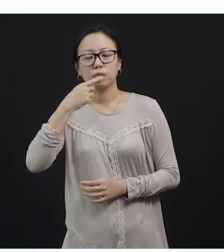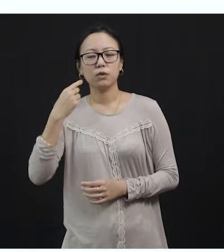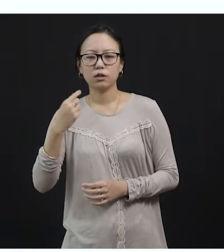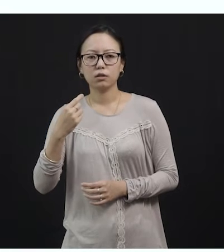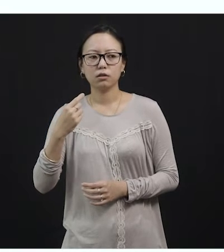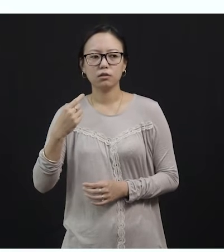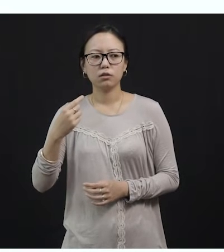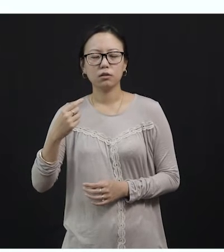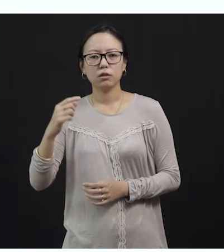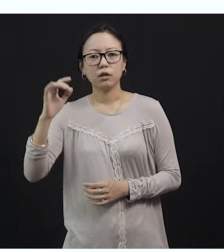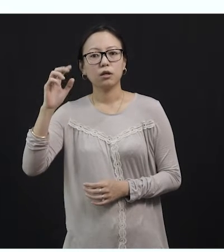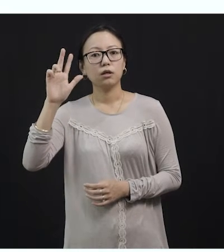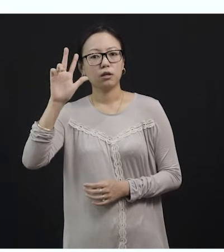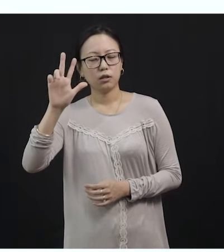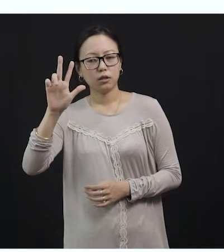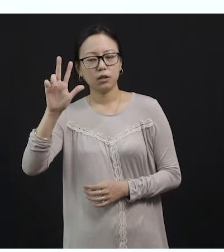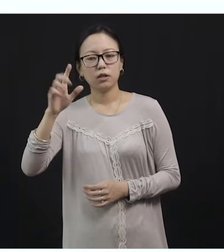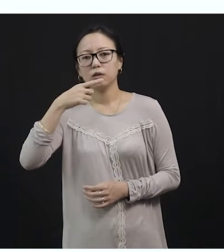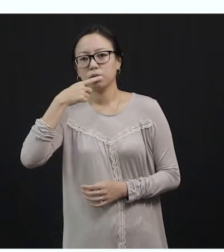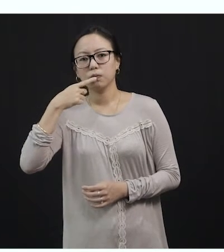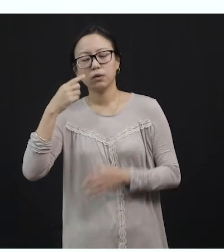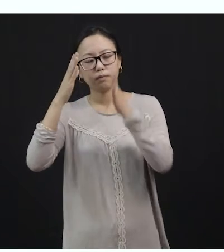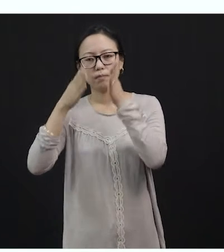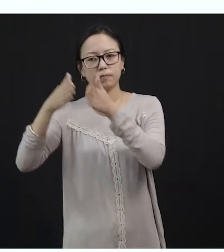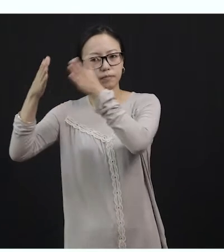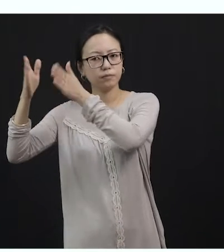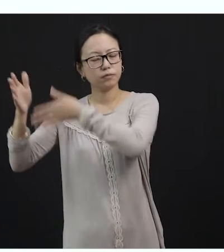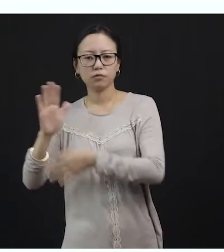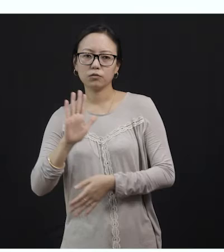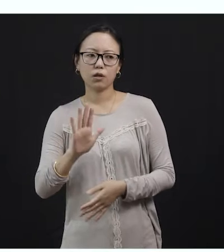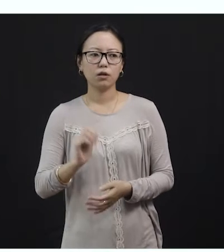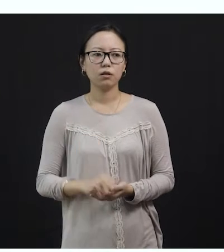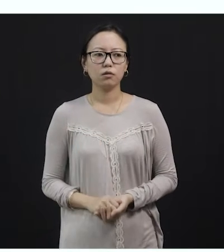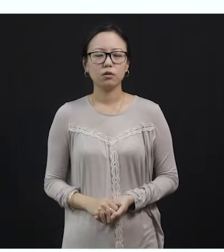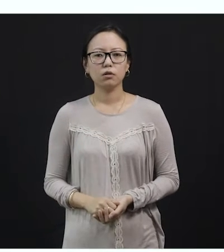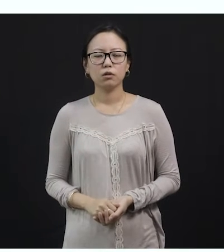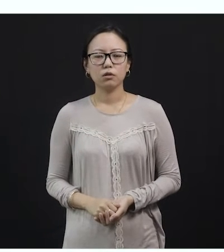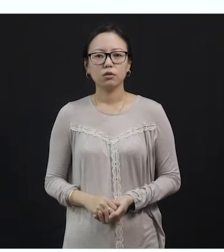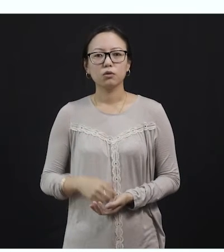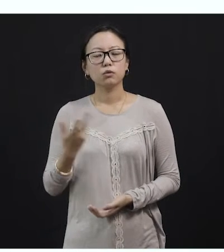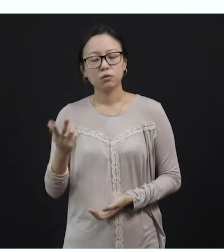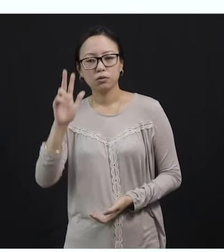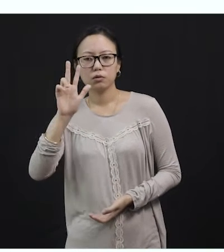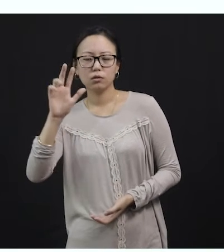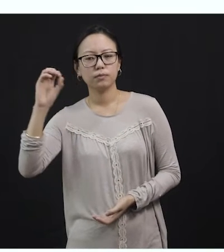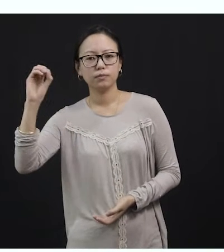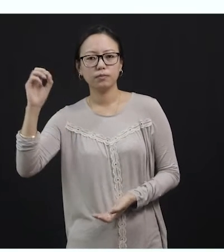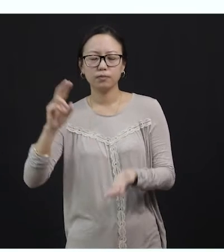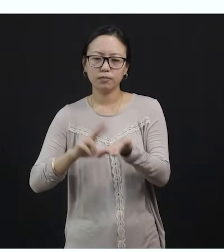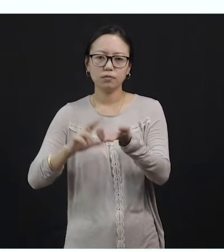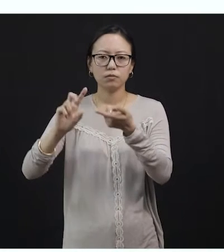6, 7, 8. So we have 8 red strips. So we will call it as 8 ones.